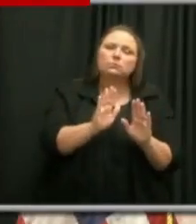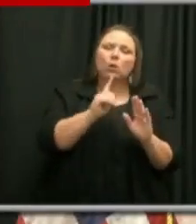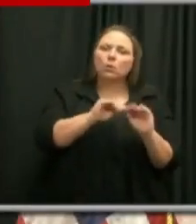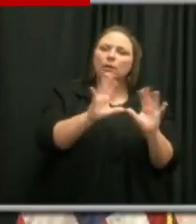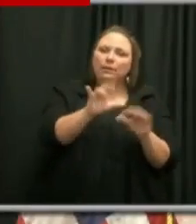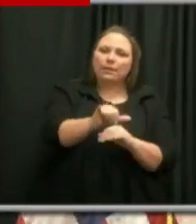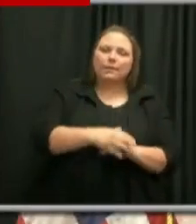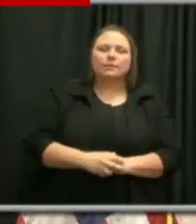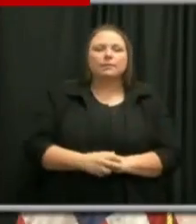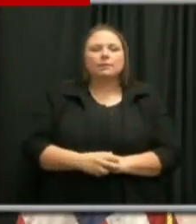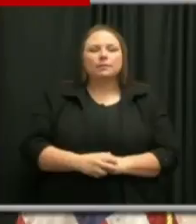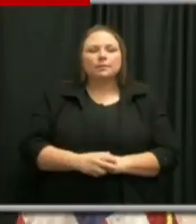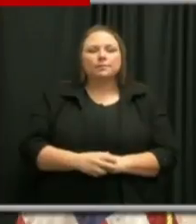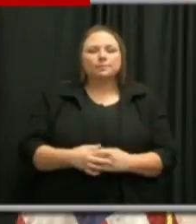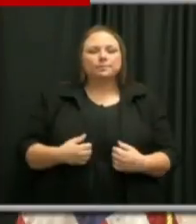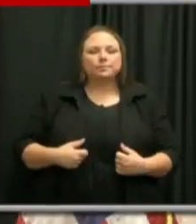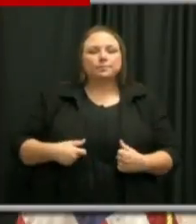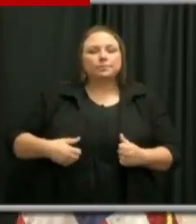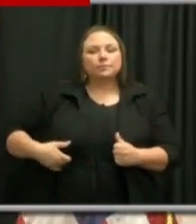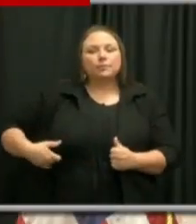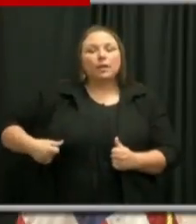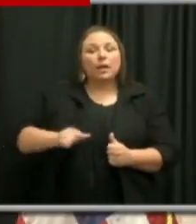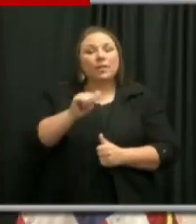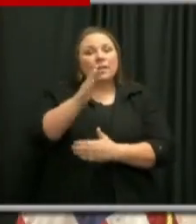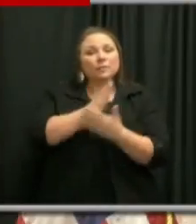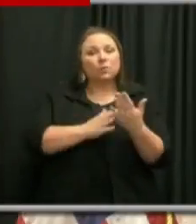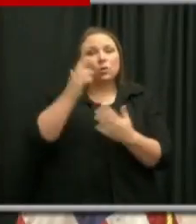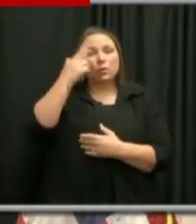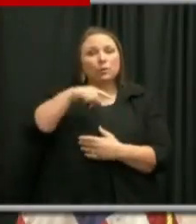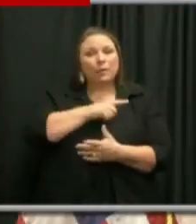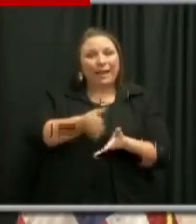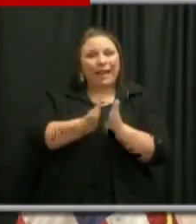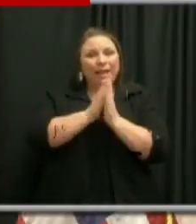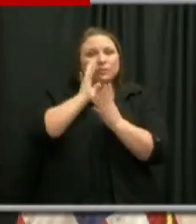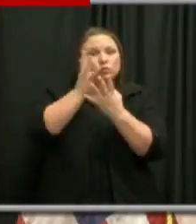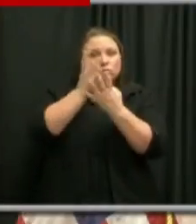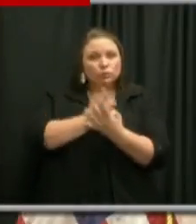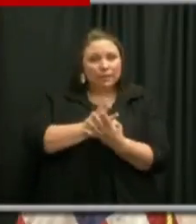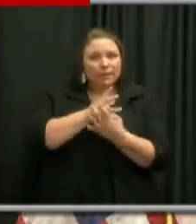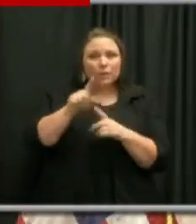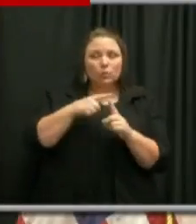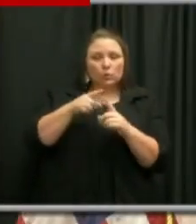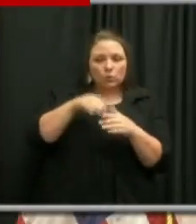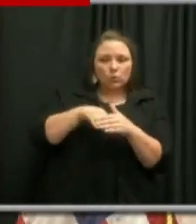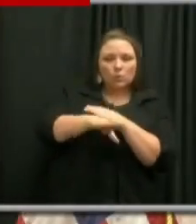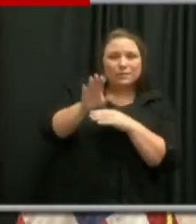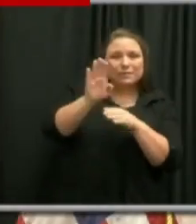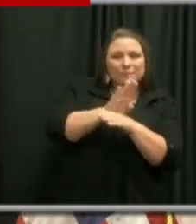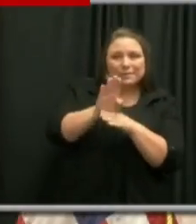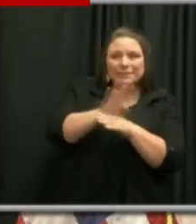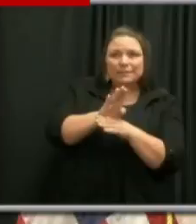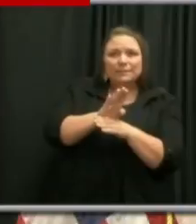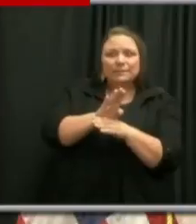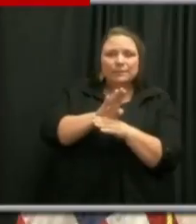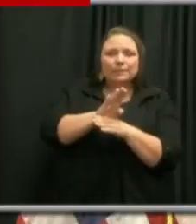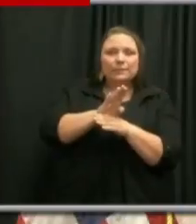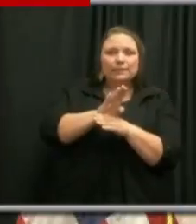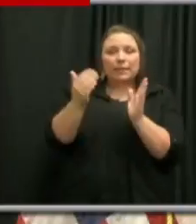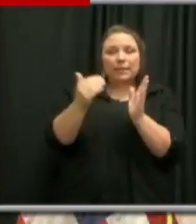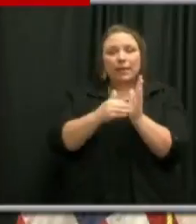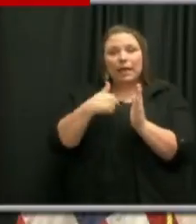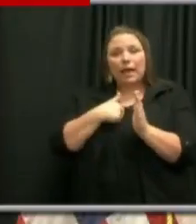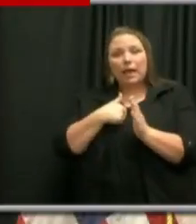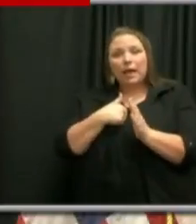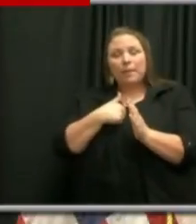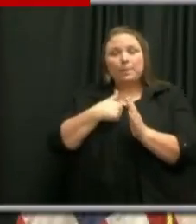the reason we ask people to get screened. And once you go to businesses, as again, I went to